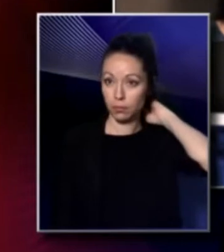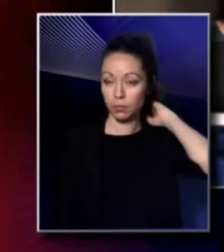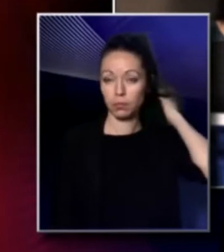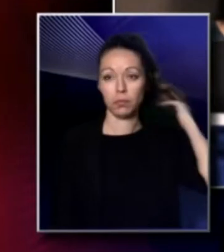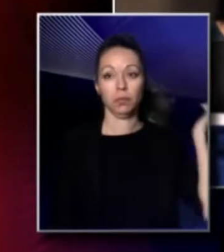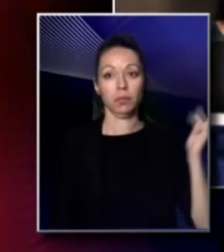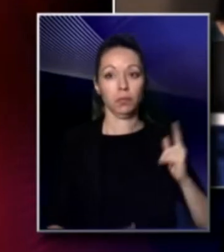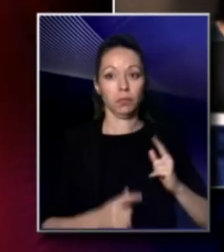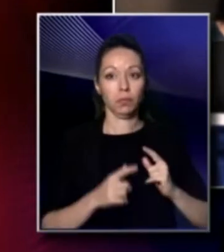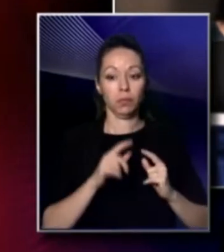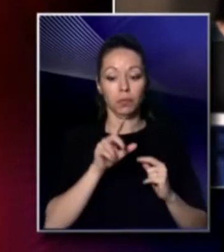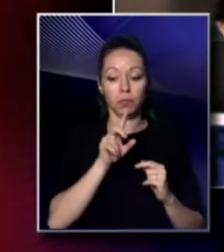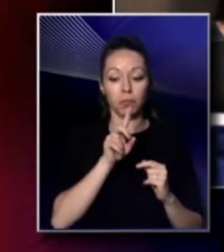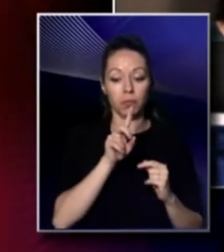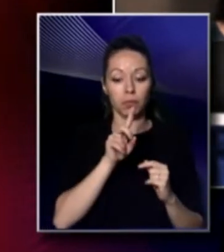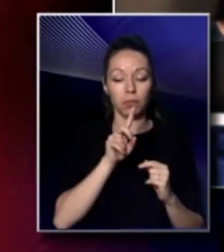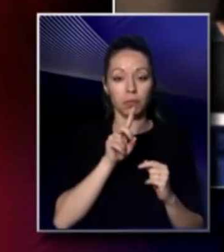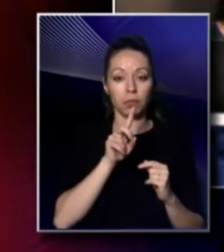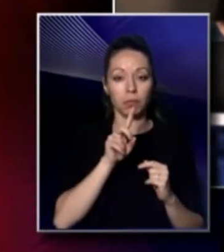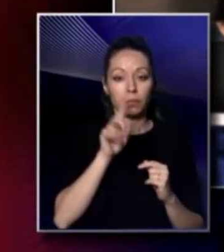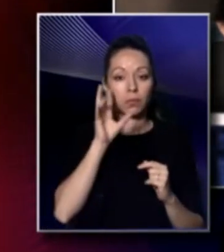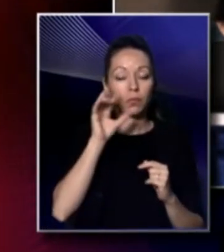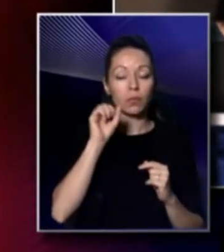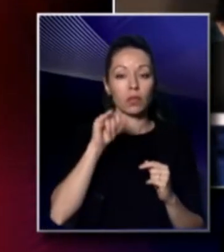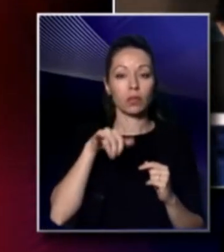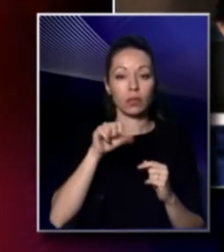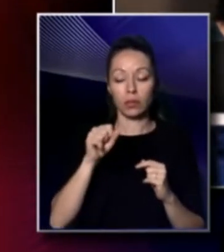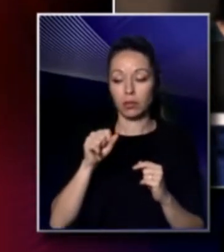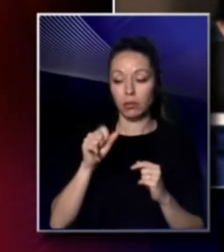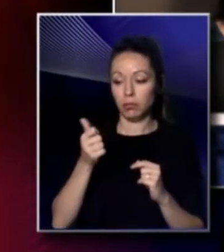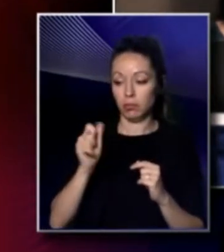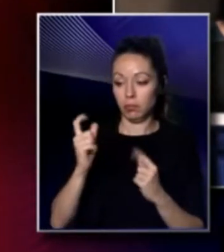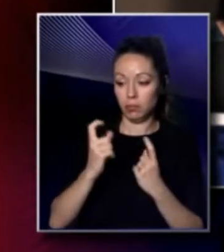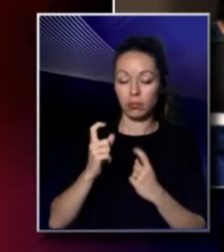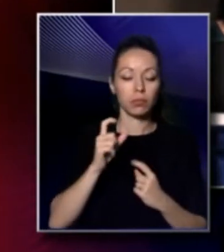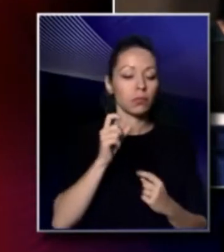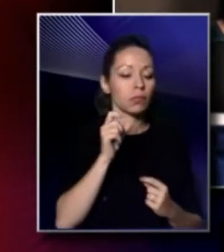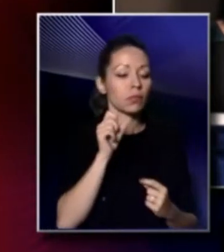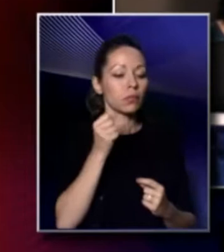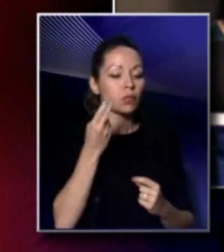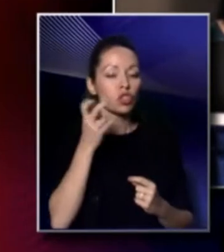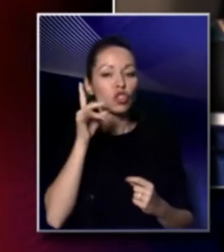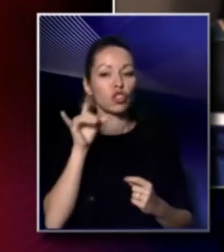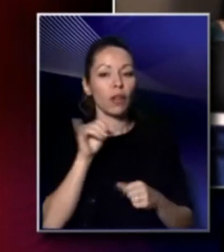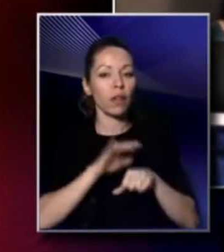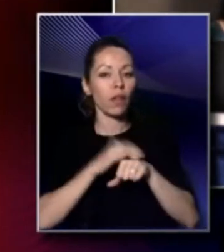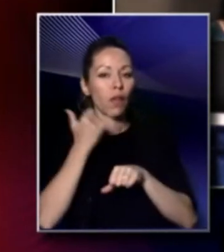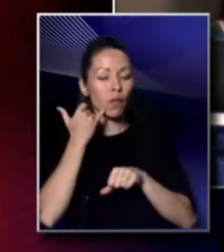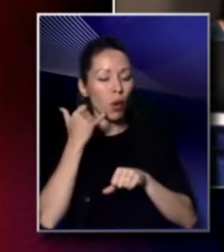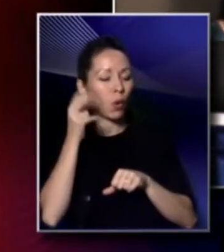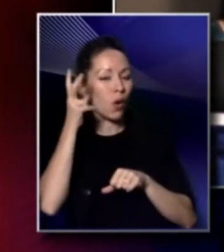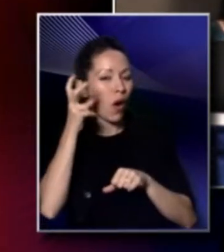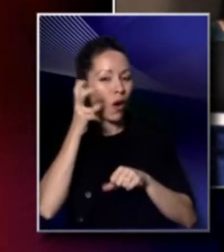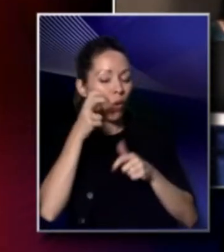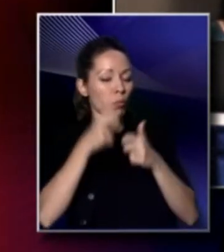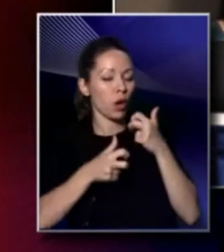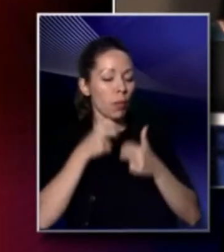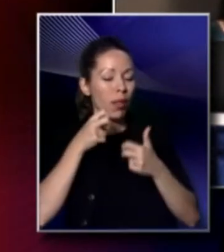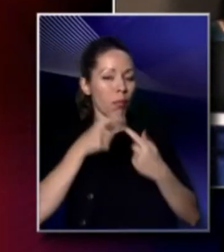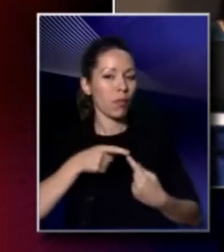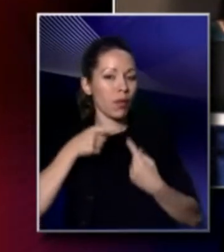Any questions? This is Shelley Harvold. We are having some issues with the audio.